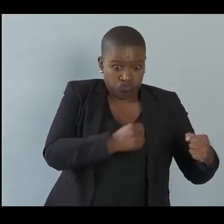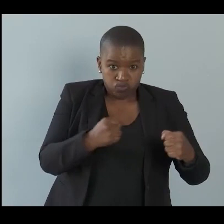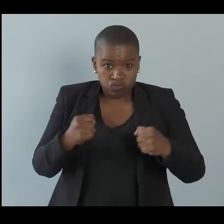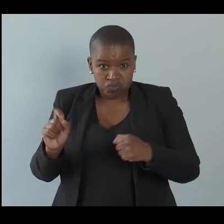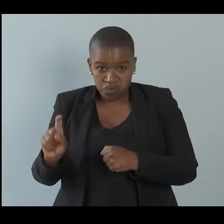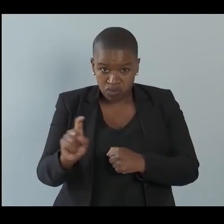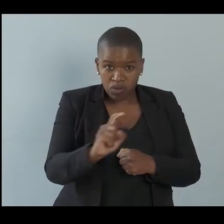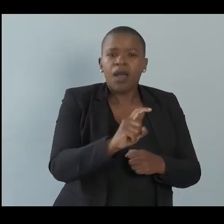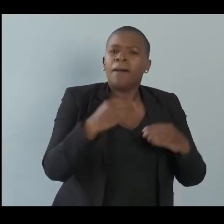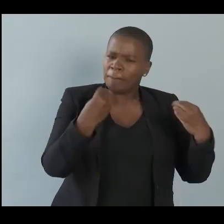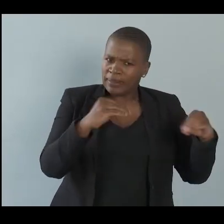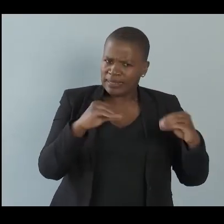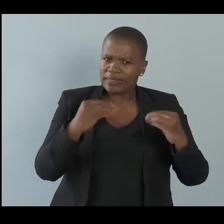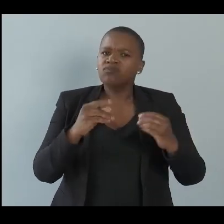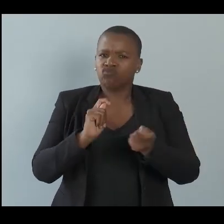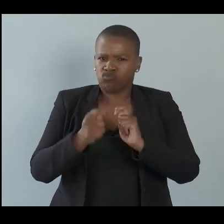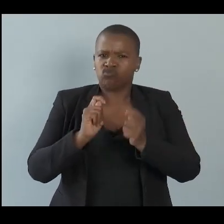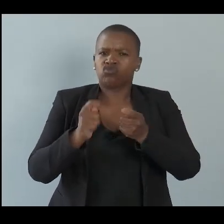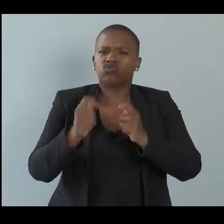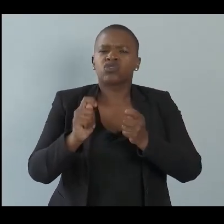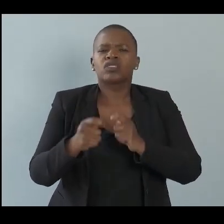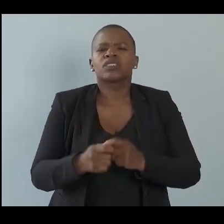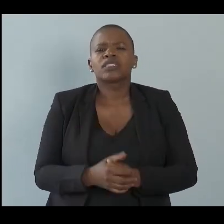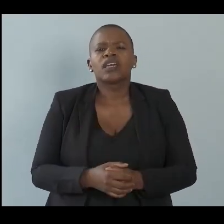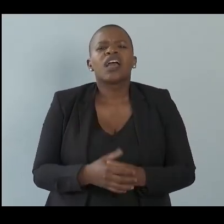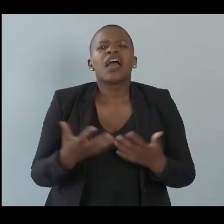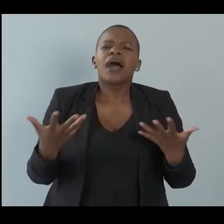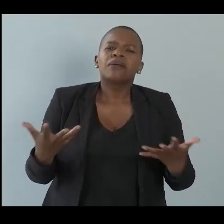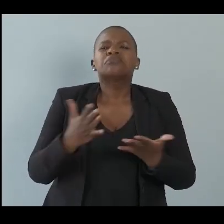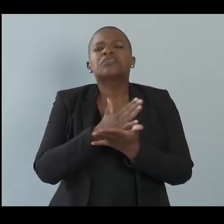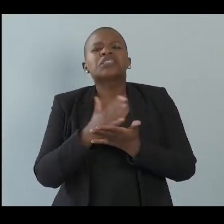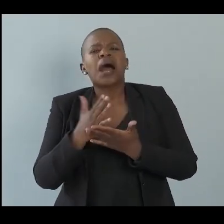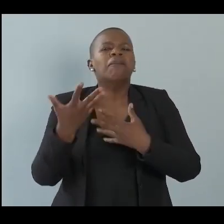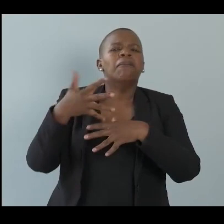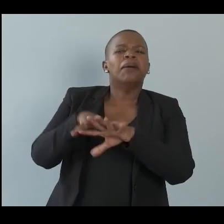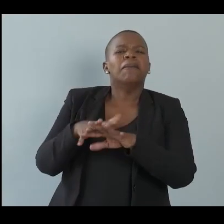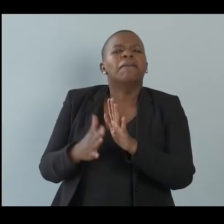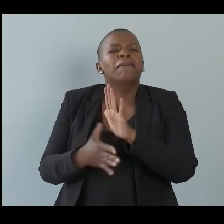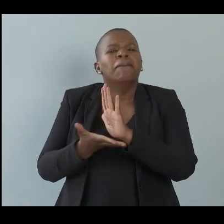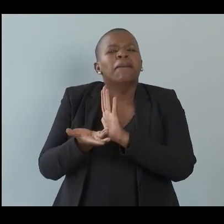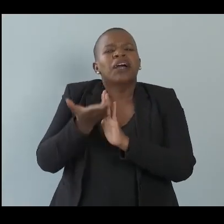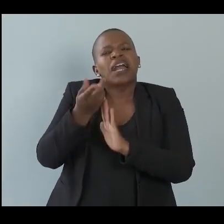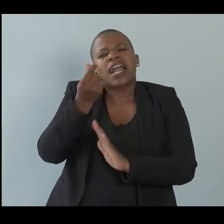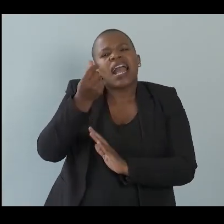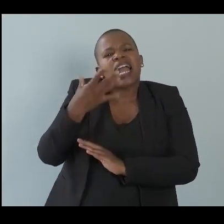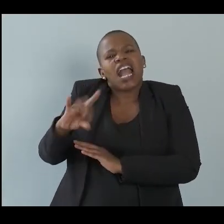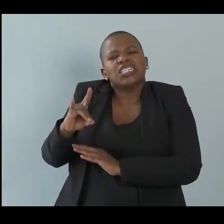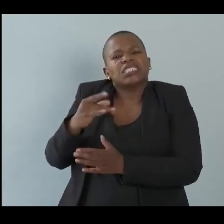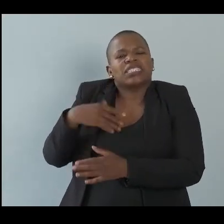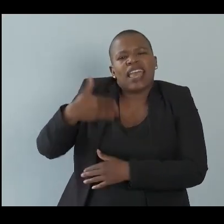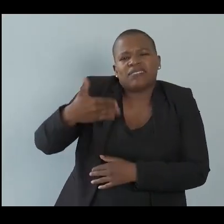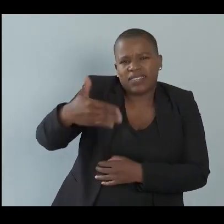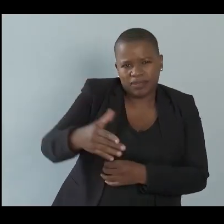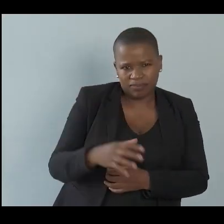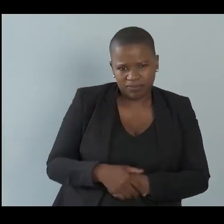been restructured and profit improvement strategies have been implemented to improve cash generation and to return both businesses to profitability. Lastly,